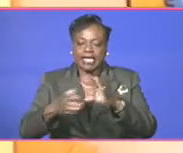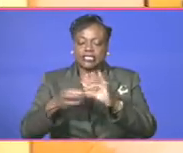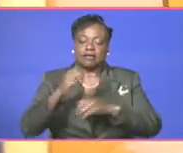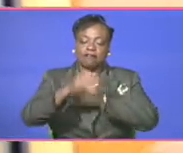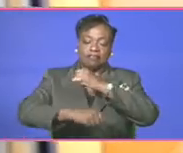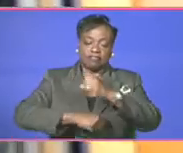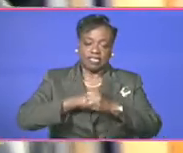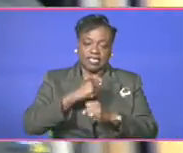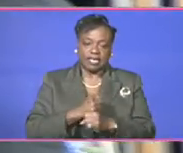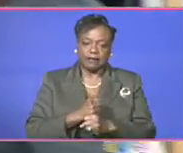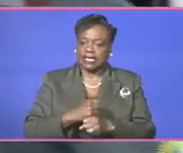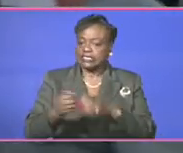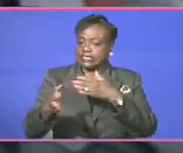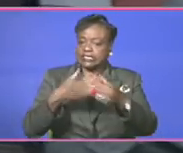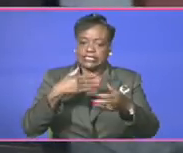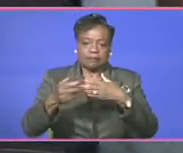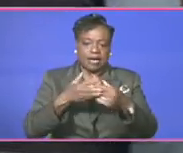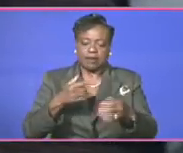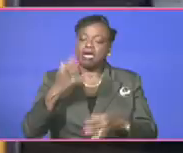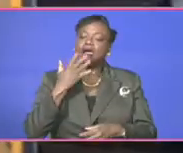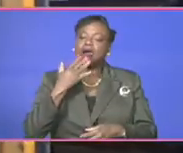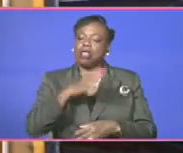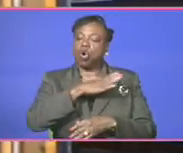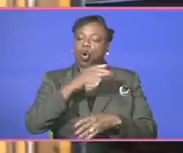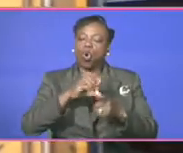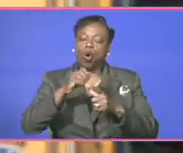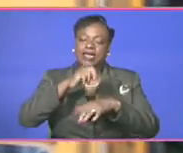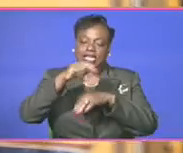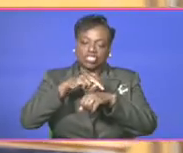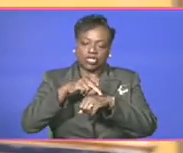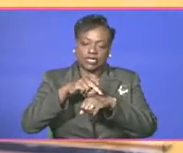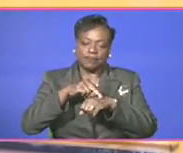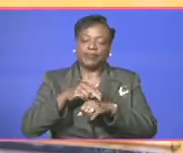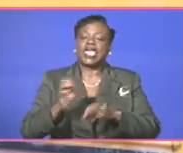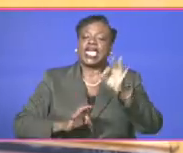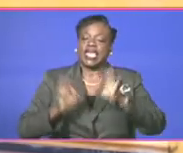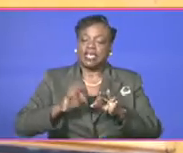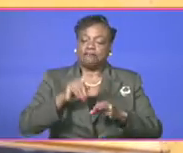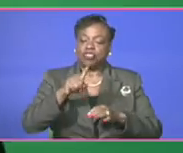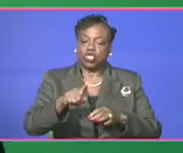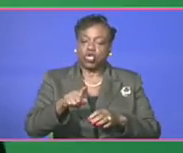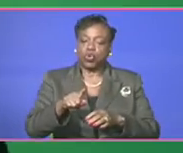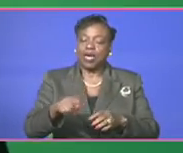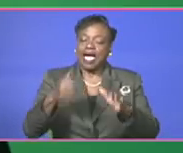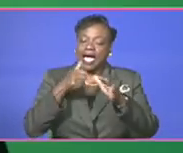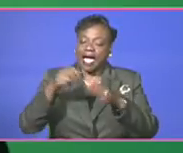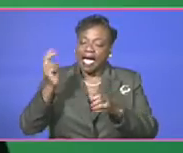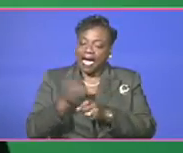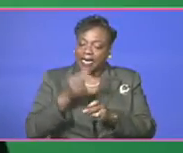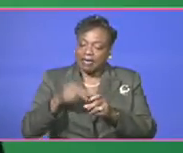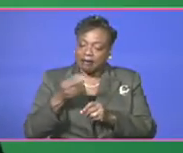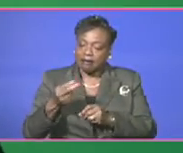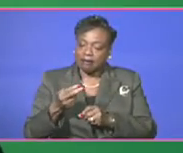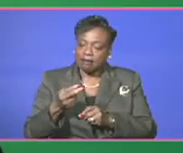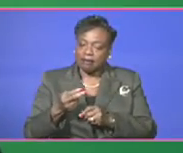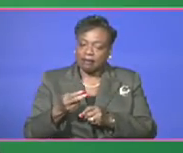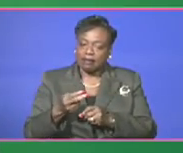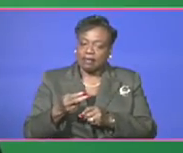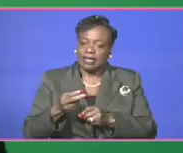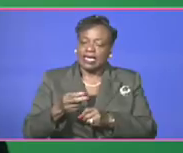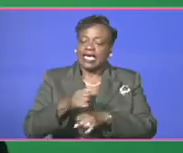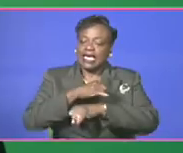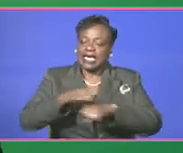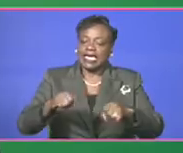illegals regardless of color or nationality. If you harbor or hire illegals, I don't